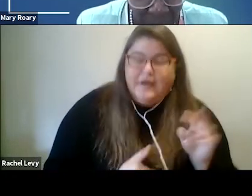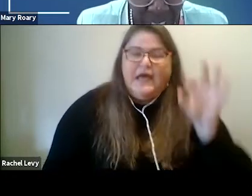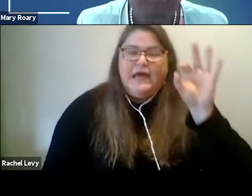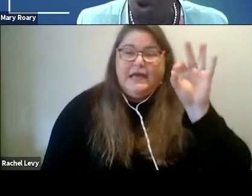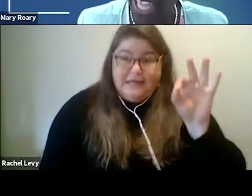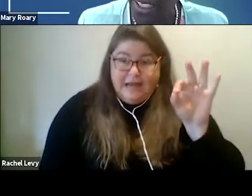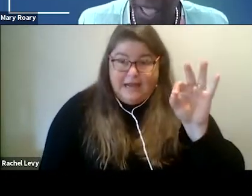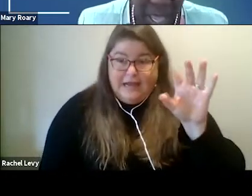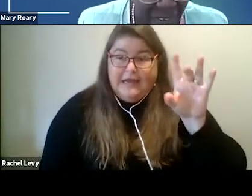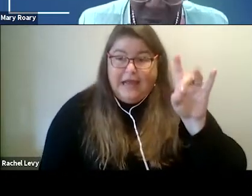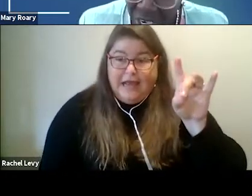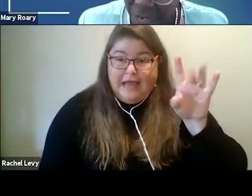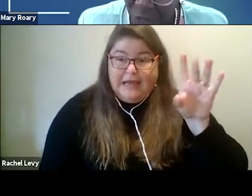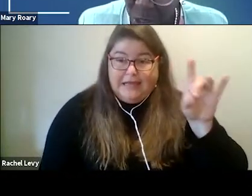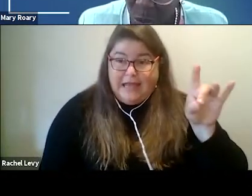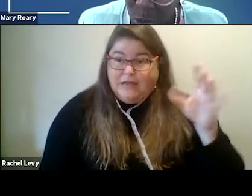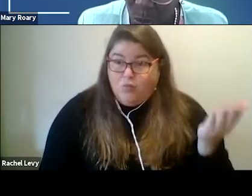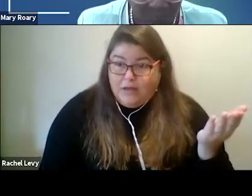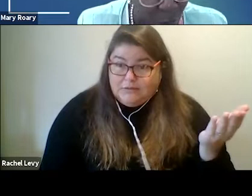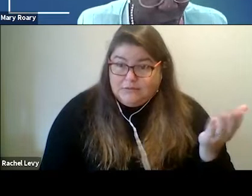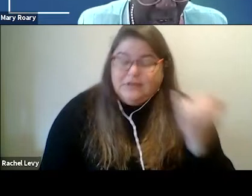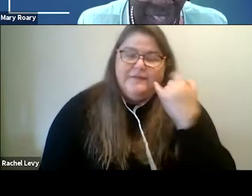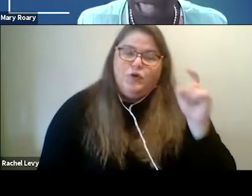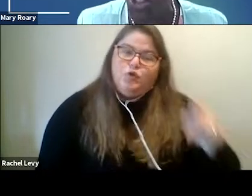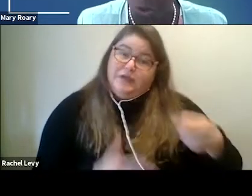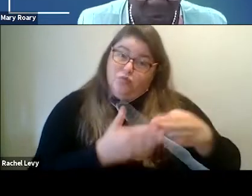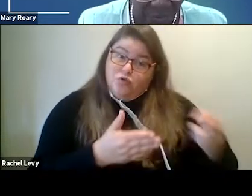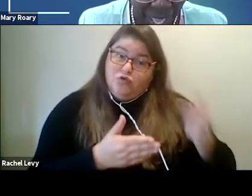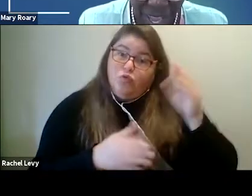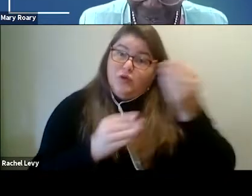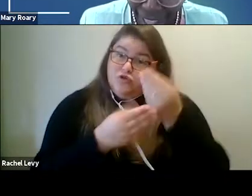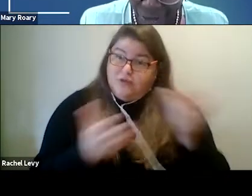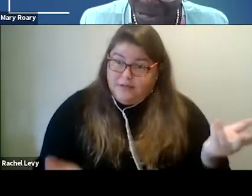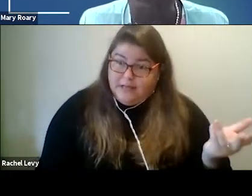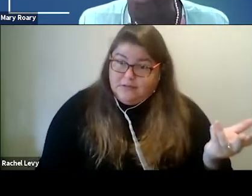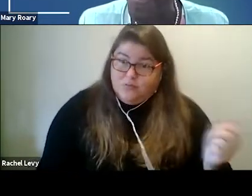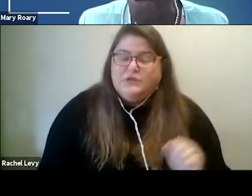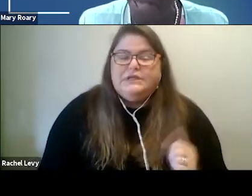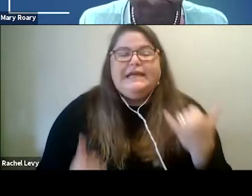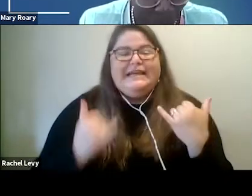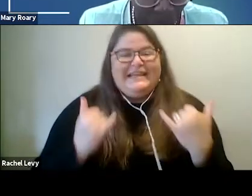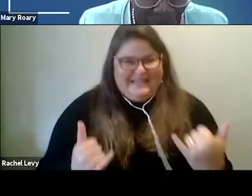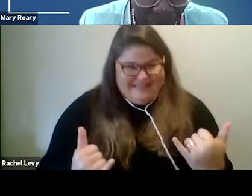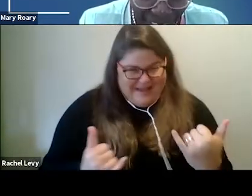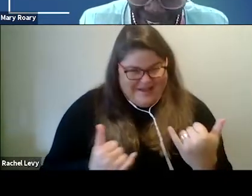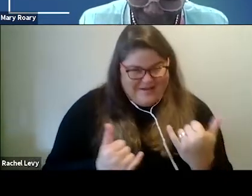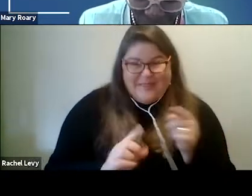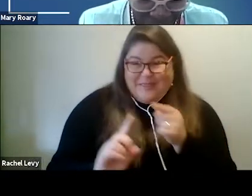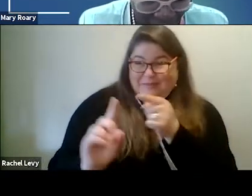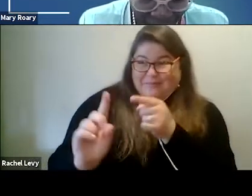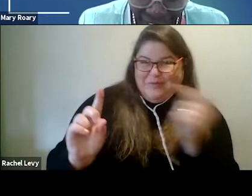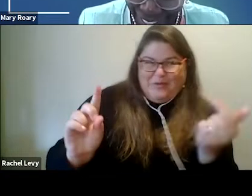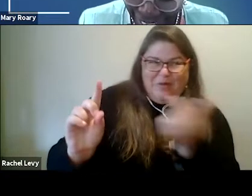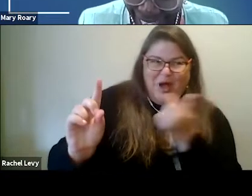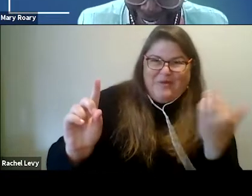988 is what? And if you need resources, we will share that too. Now, the moment that we have all been waiting